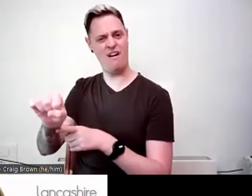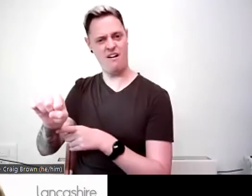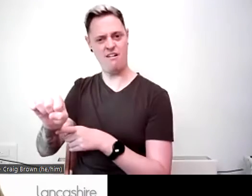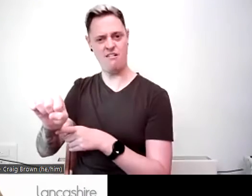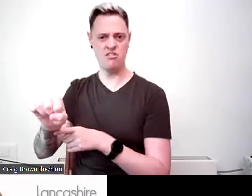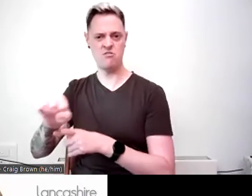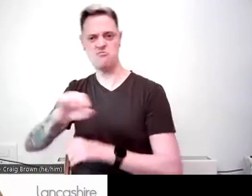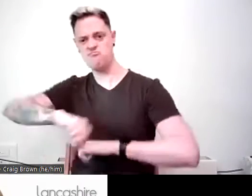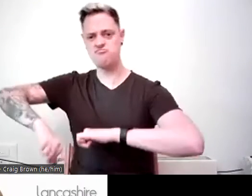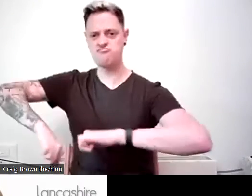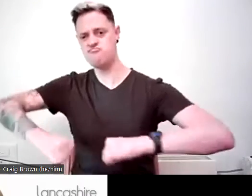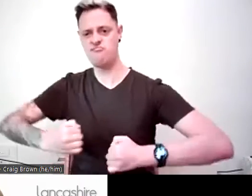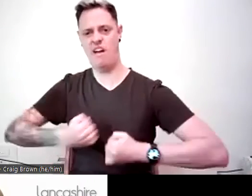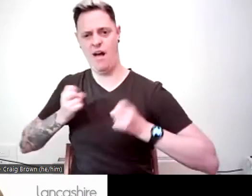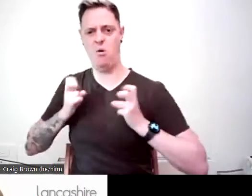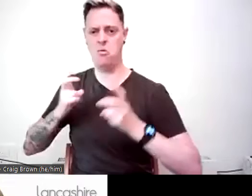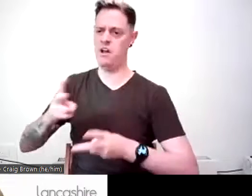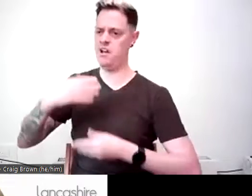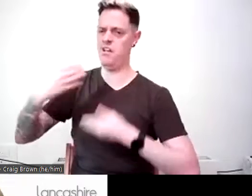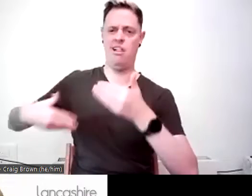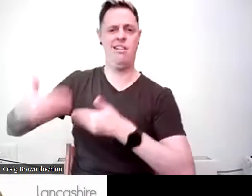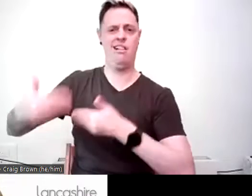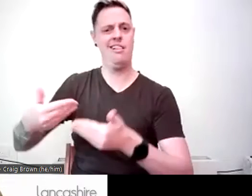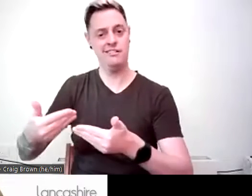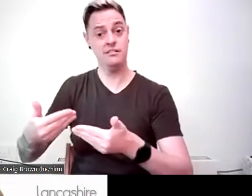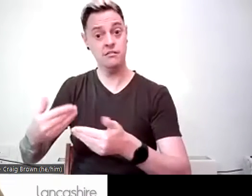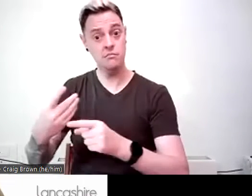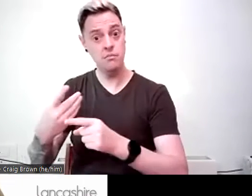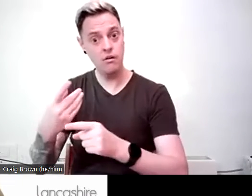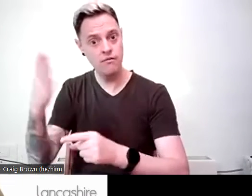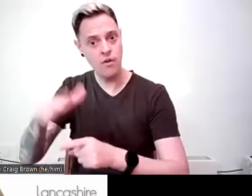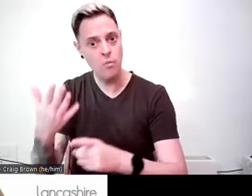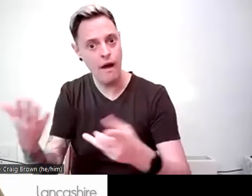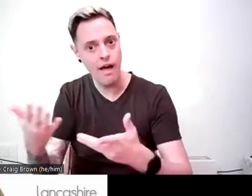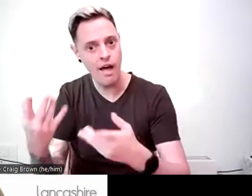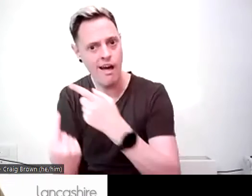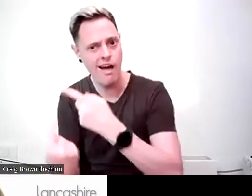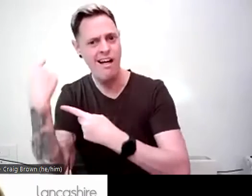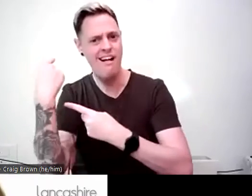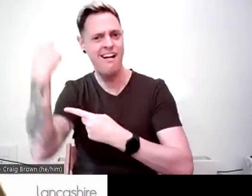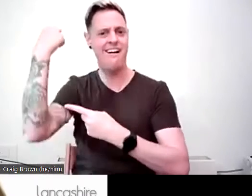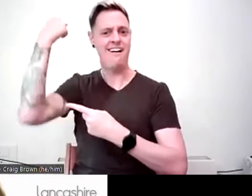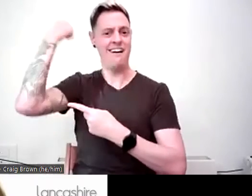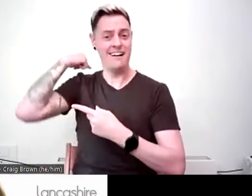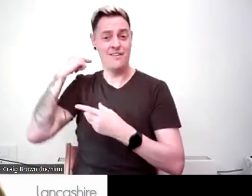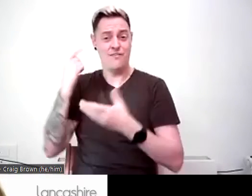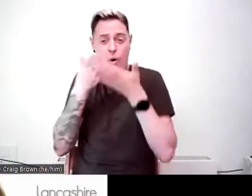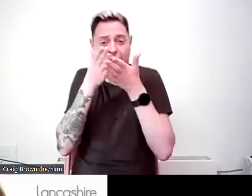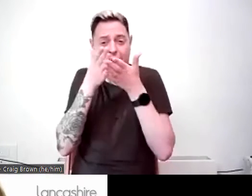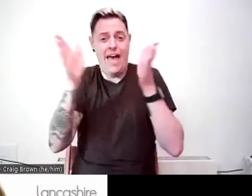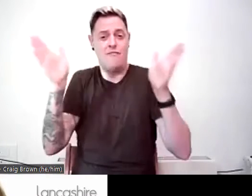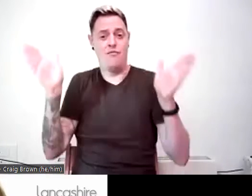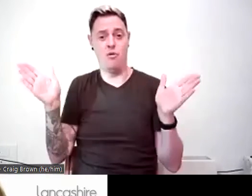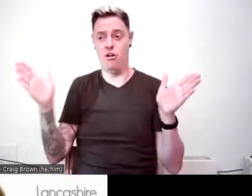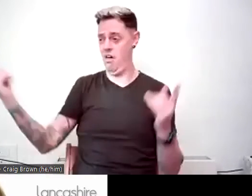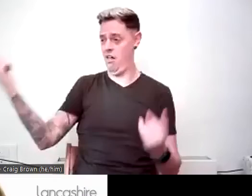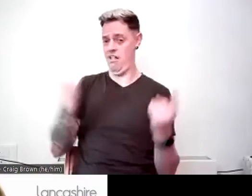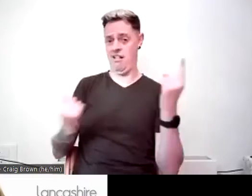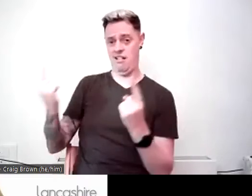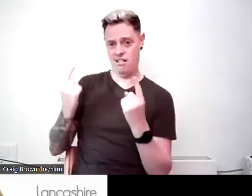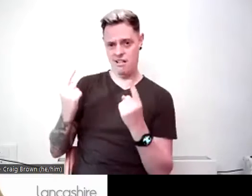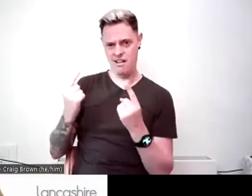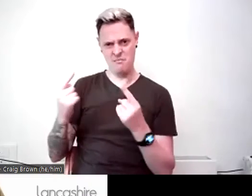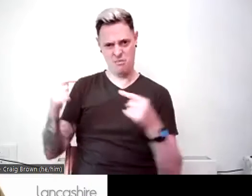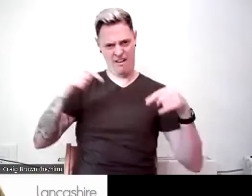comes from thousands and thousands of years ago. It was for everybody, but then when you see the way it is in the West now,